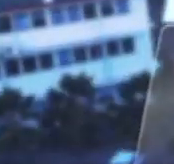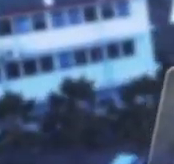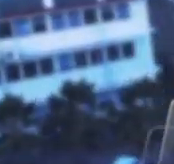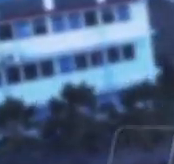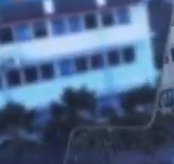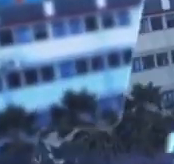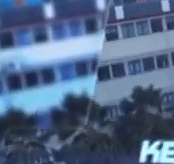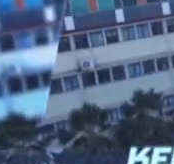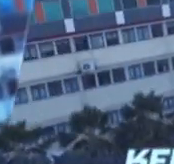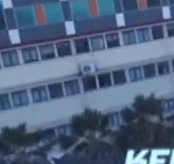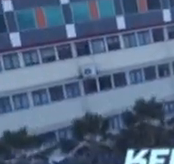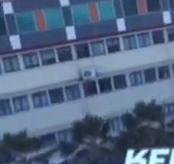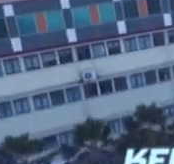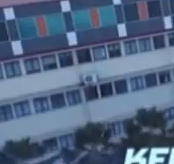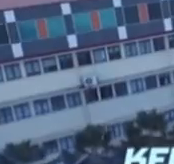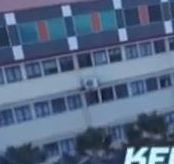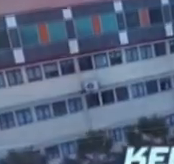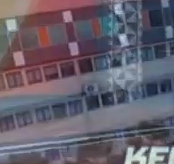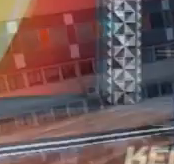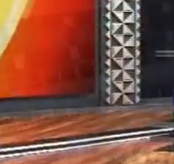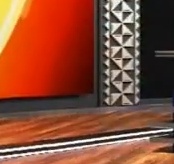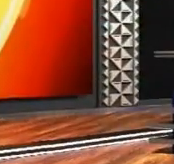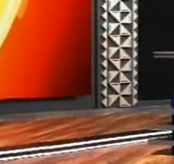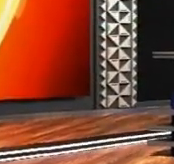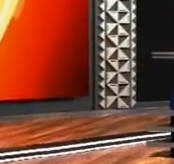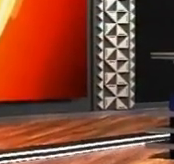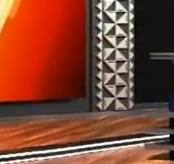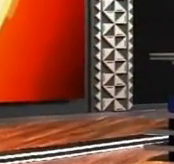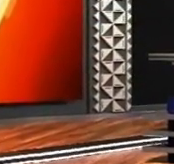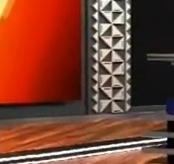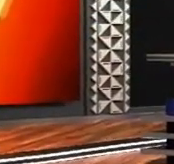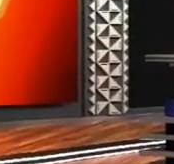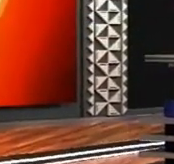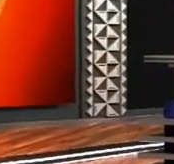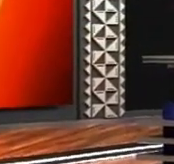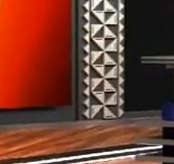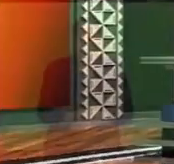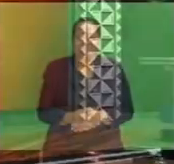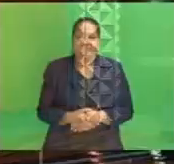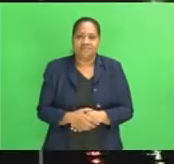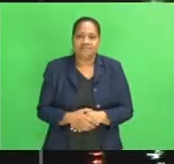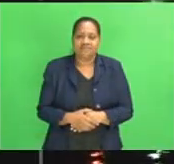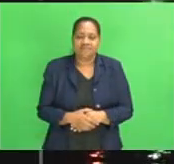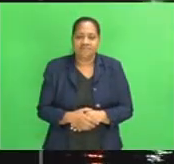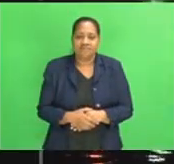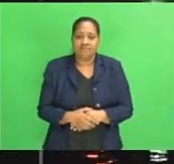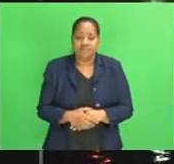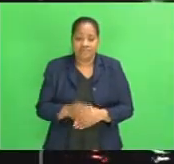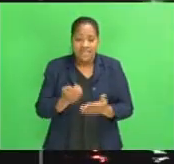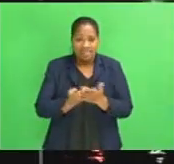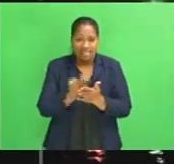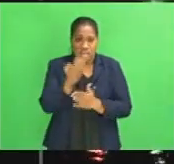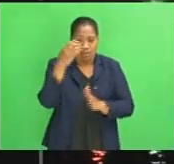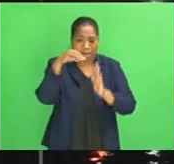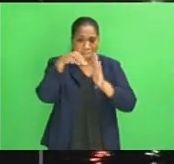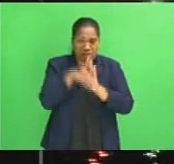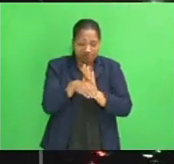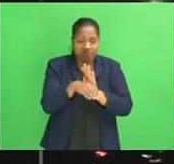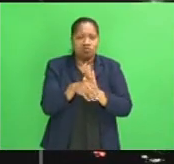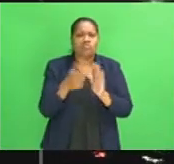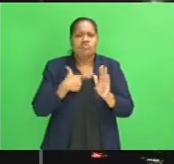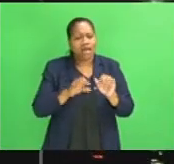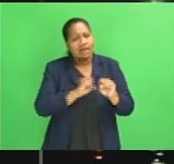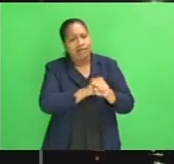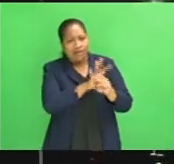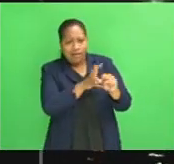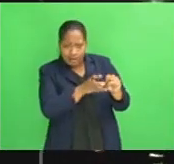From the studios of FBC Suva, Jackie Spate. The economic downturn caused by COVID-19